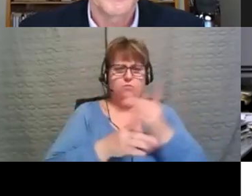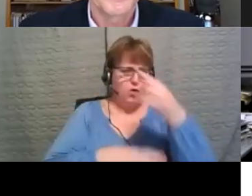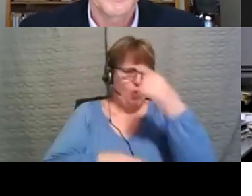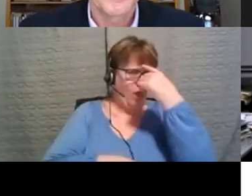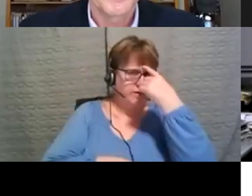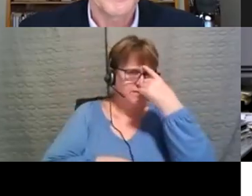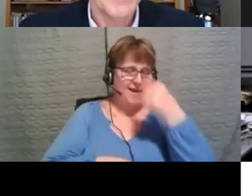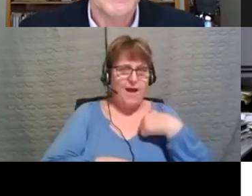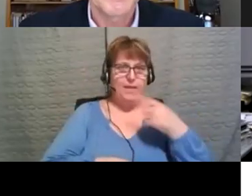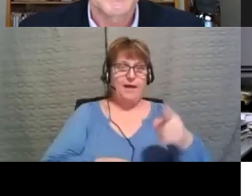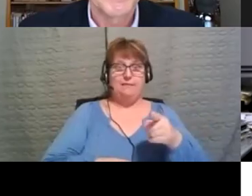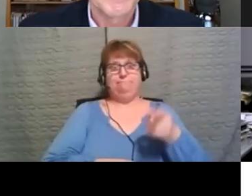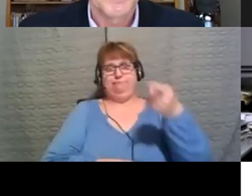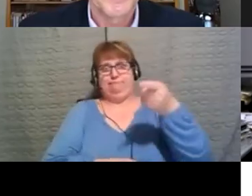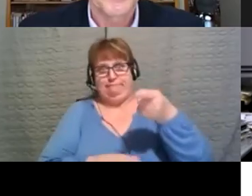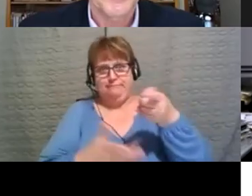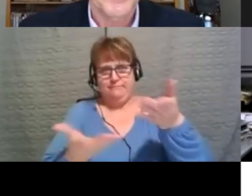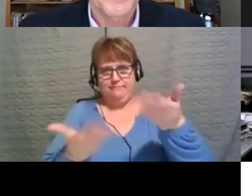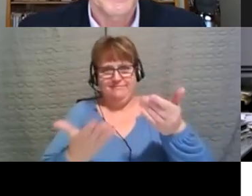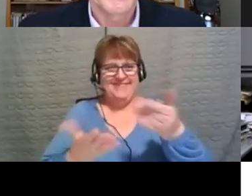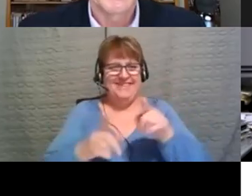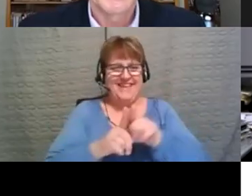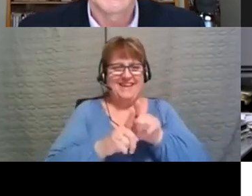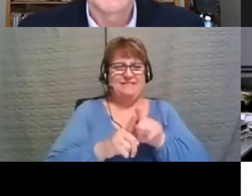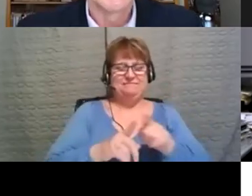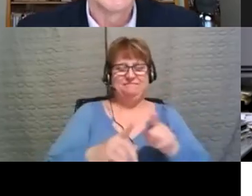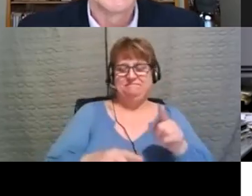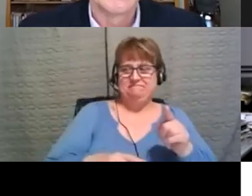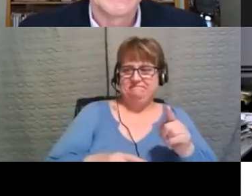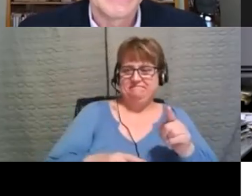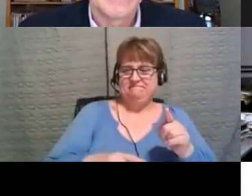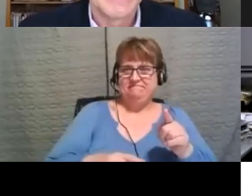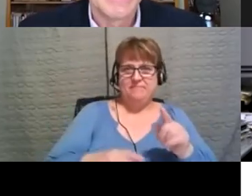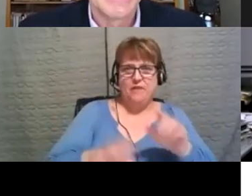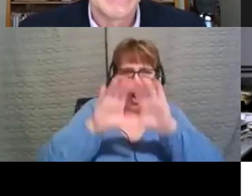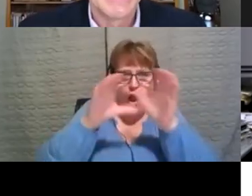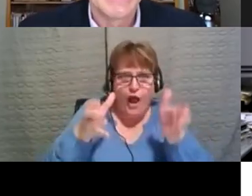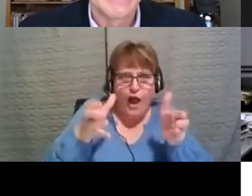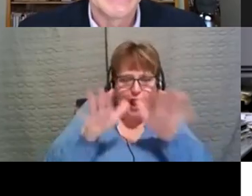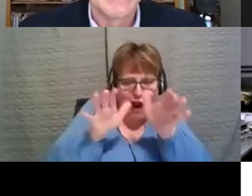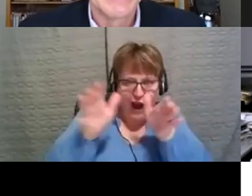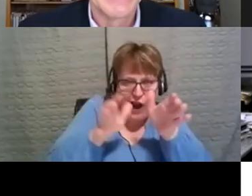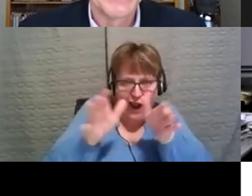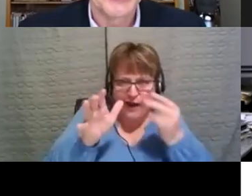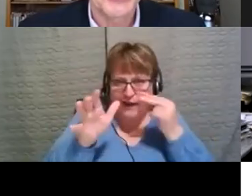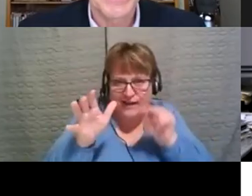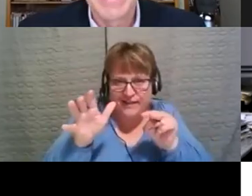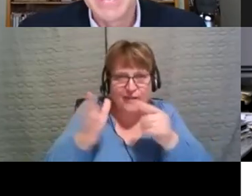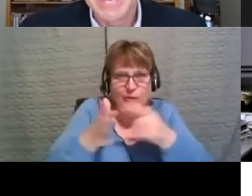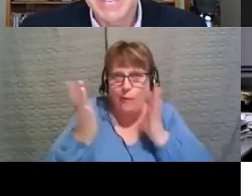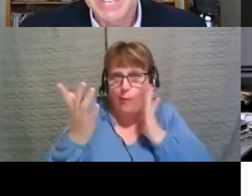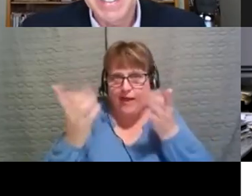putting you on the spot. This is, you know, like reading the crystal ball that none of us have had this past year.